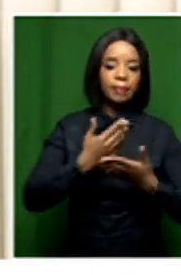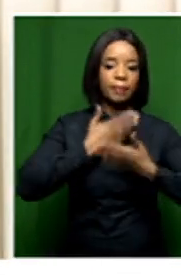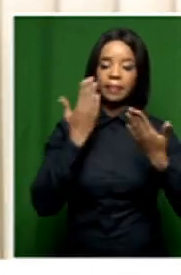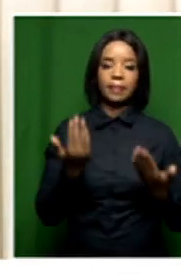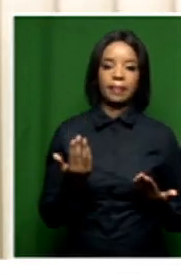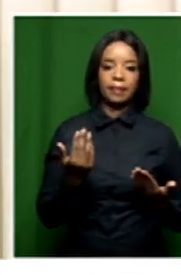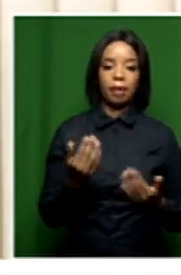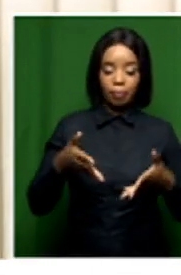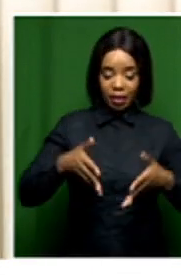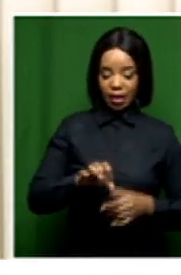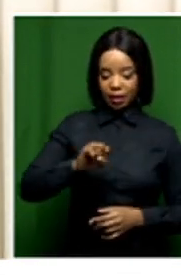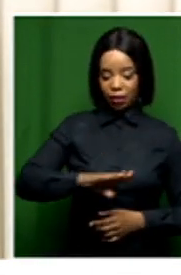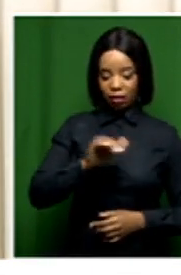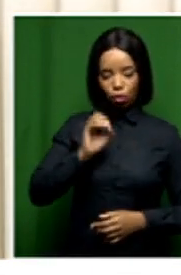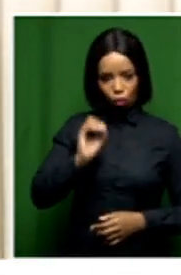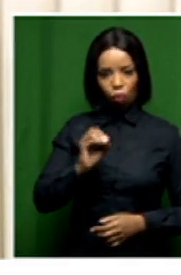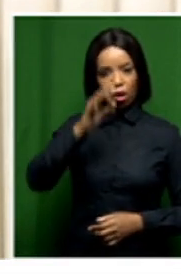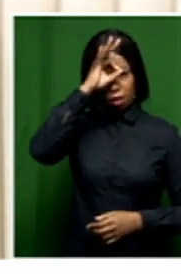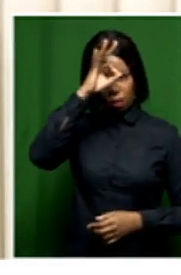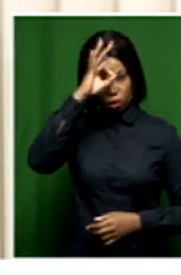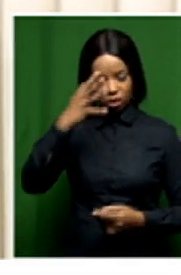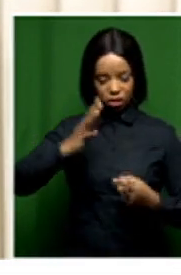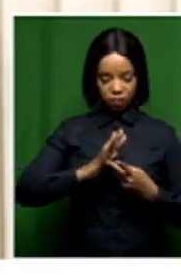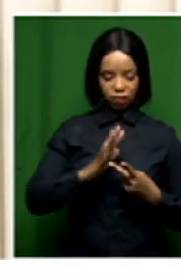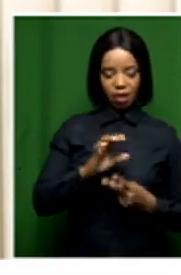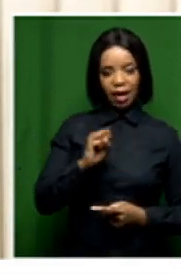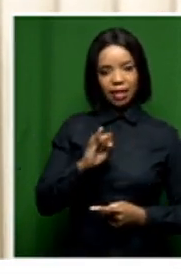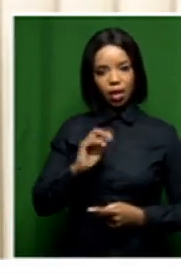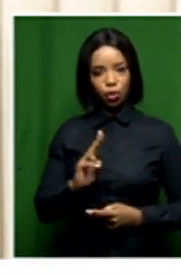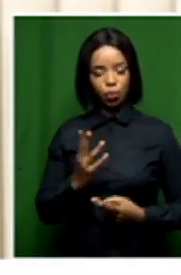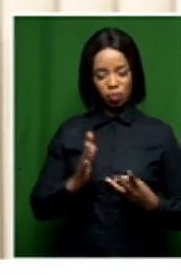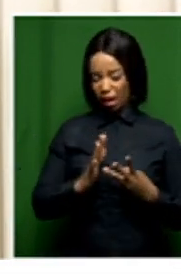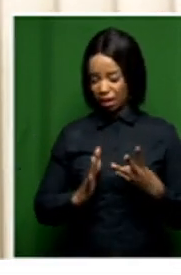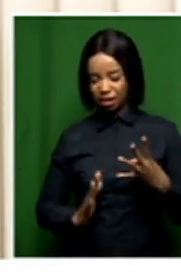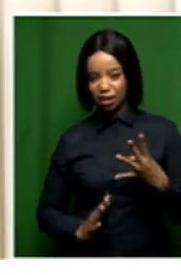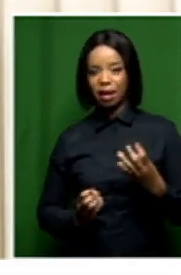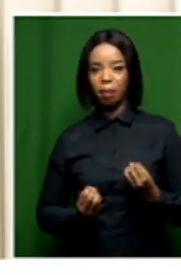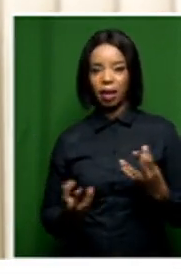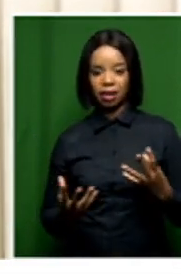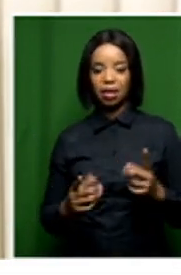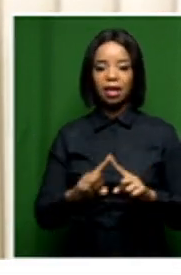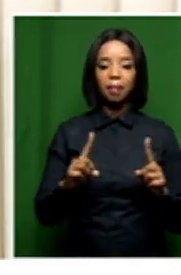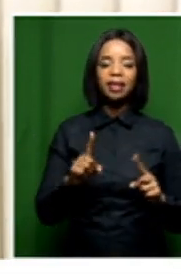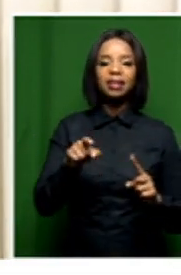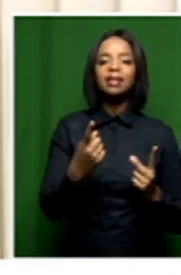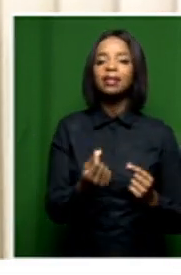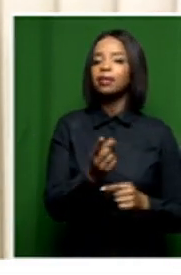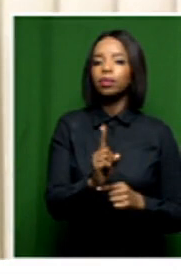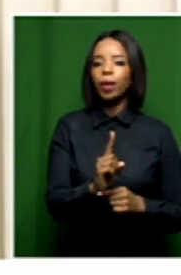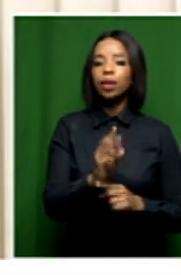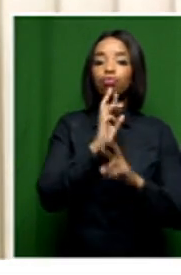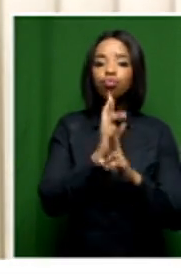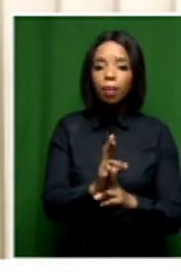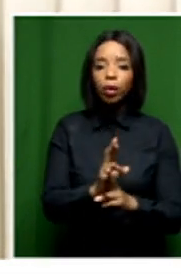enforcement agencies in South Africa, the South African Police Service, the SIU, and many other ones. What have they done to make sure that those reports, when